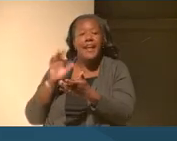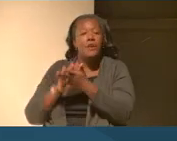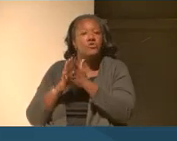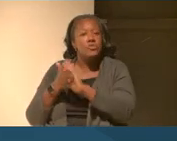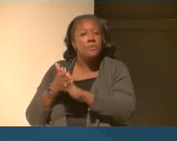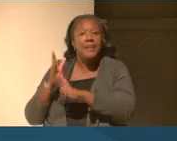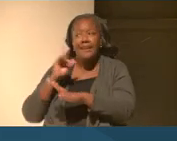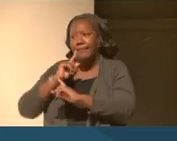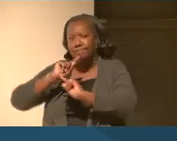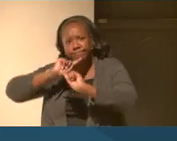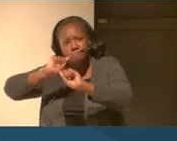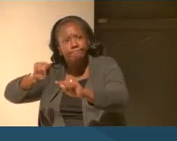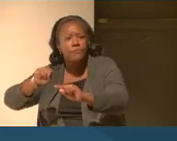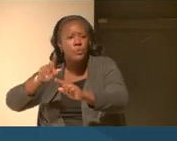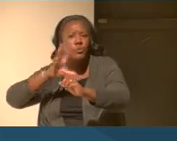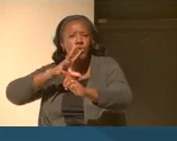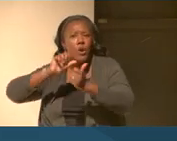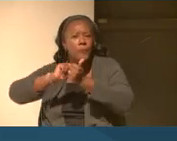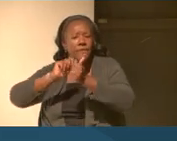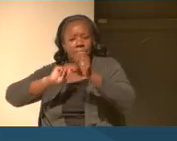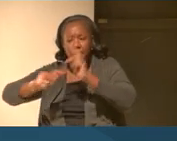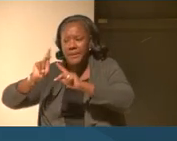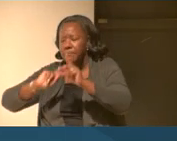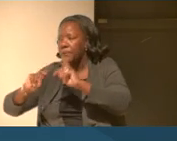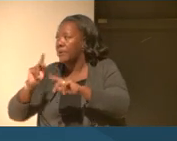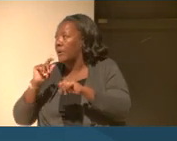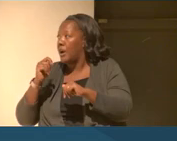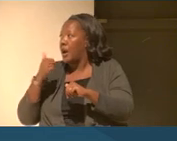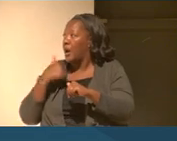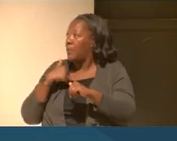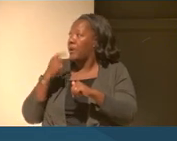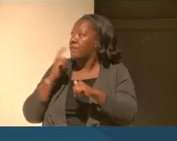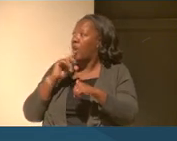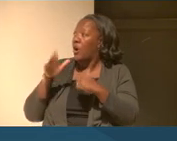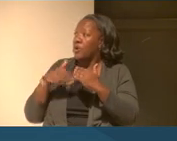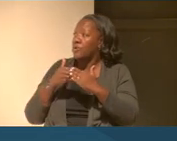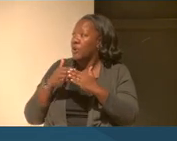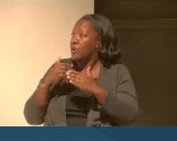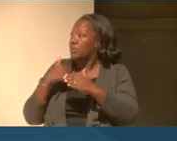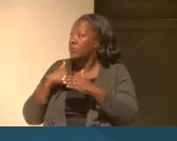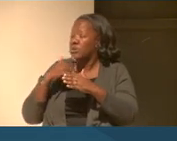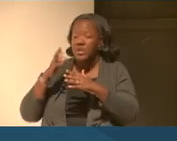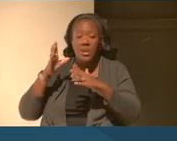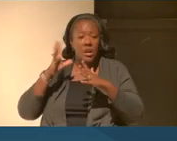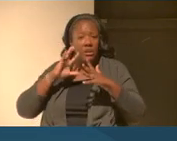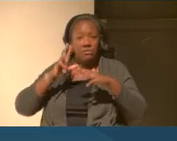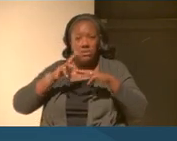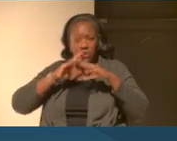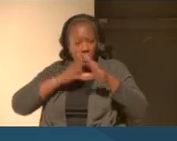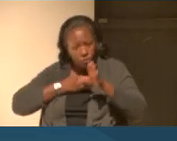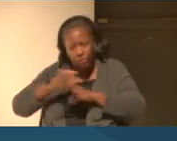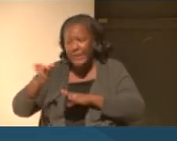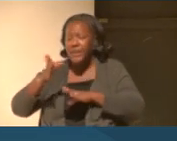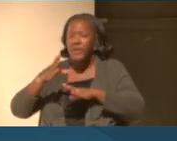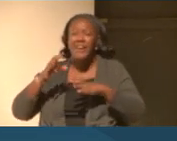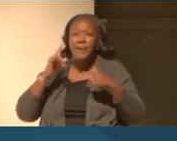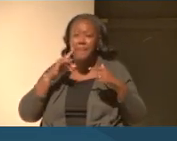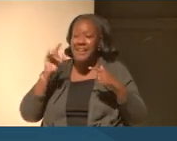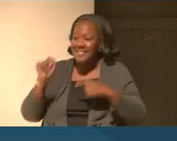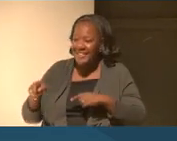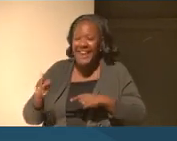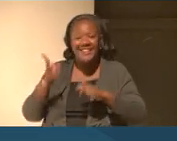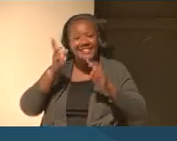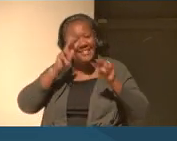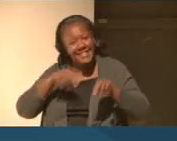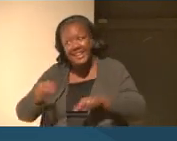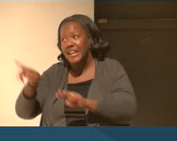talked to the people in East Palestine when the train with all those terrible chemicals dumped over. So she has a whole career in doing it. But that is the hero's